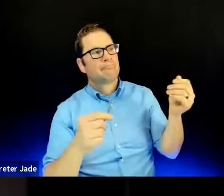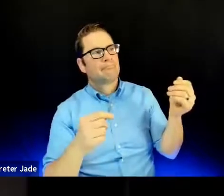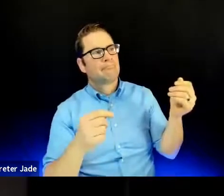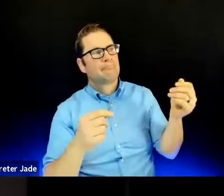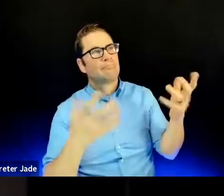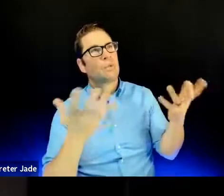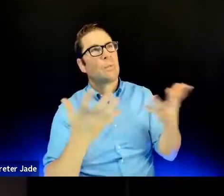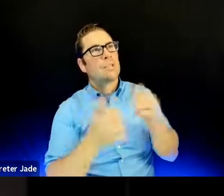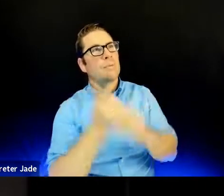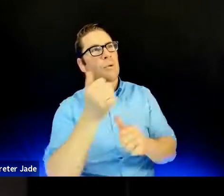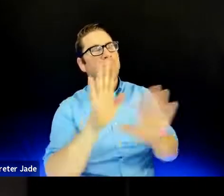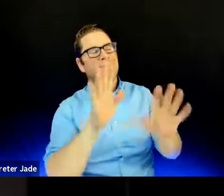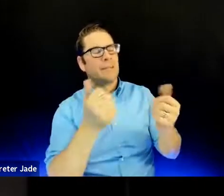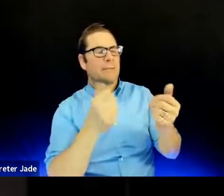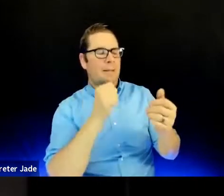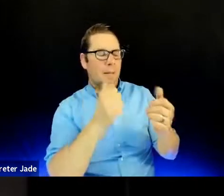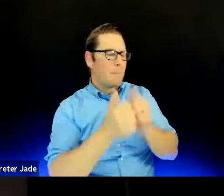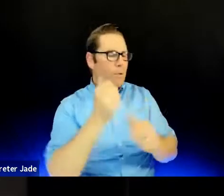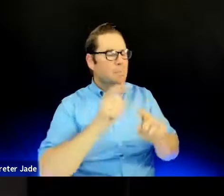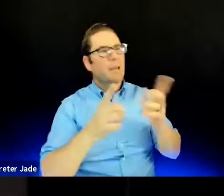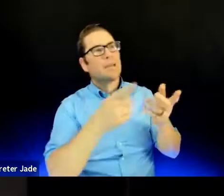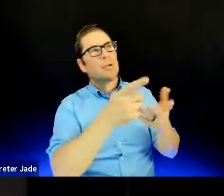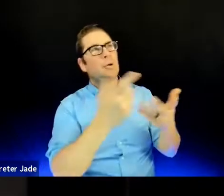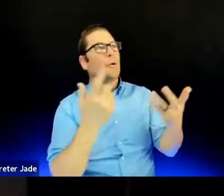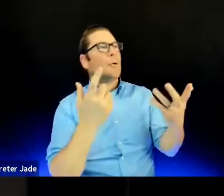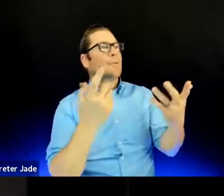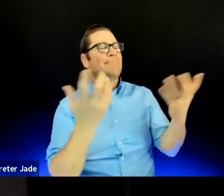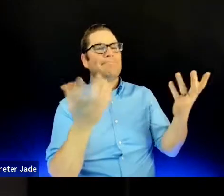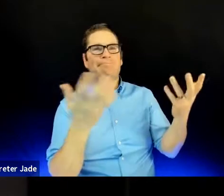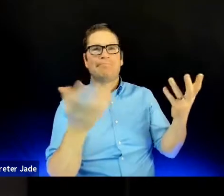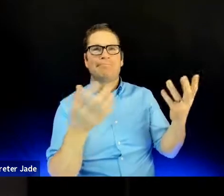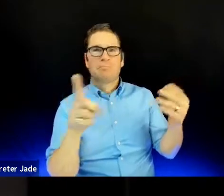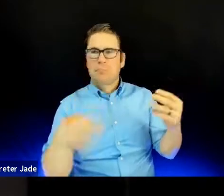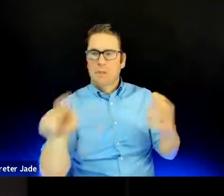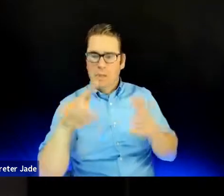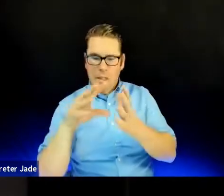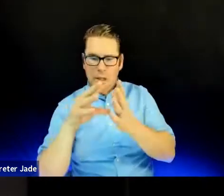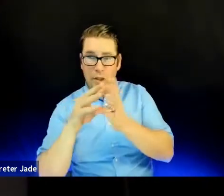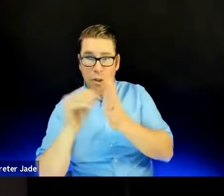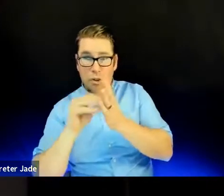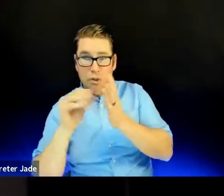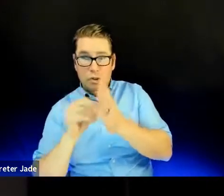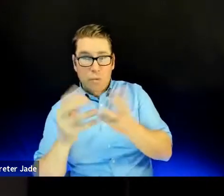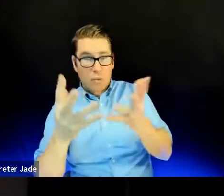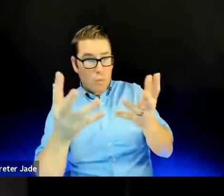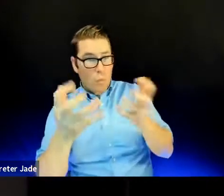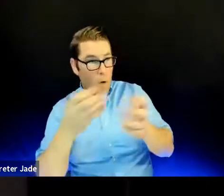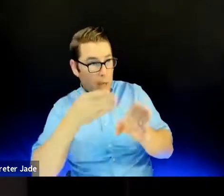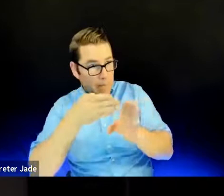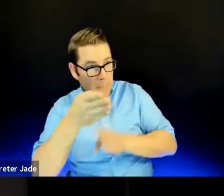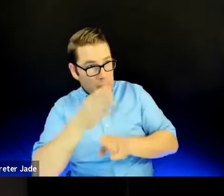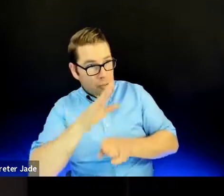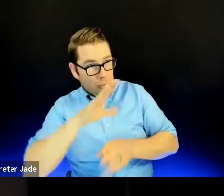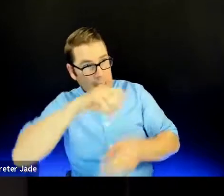What is some advice you'd give to students who are currently pursuing your major? What are some advice for them?